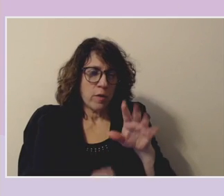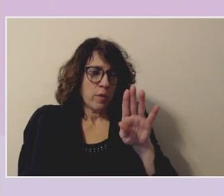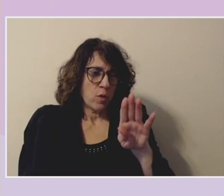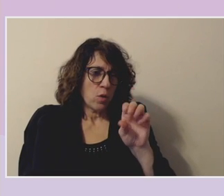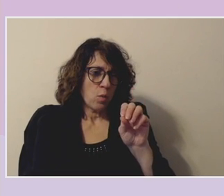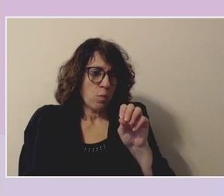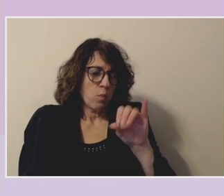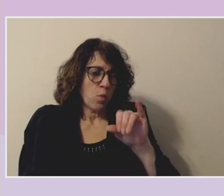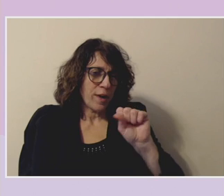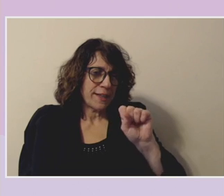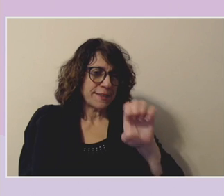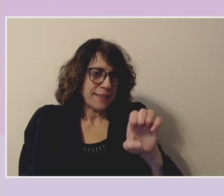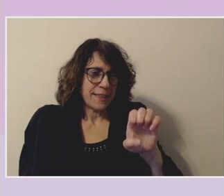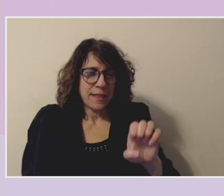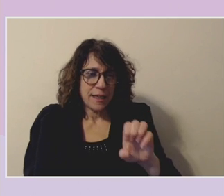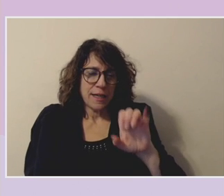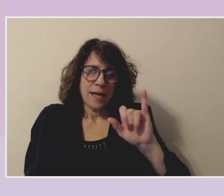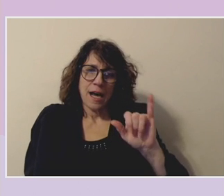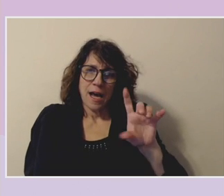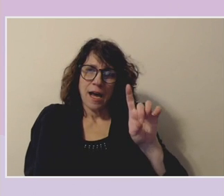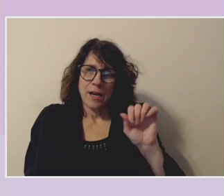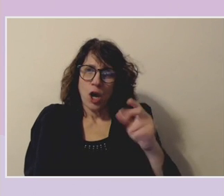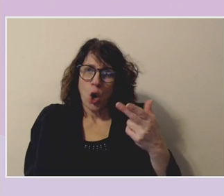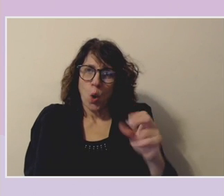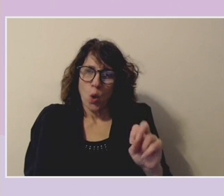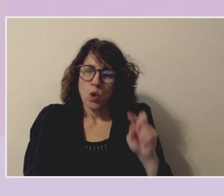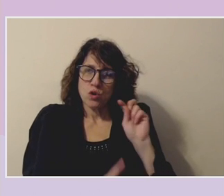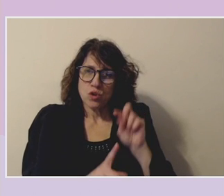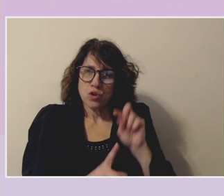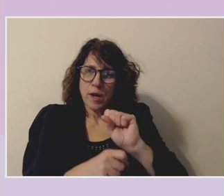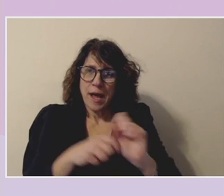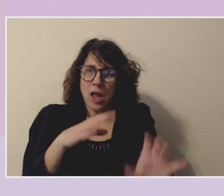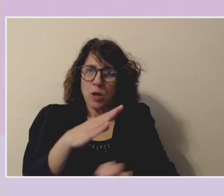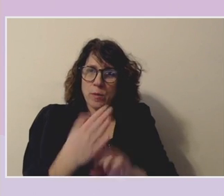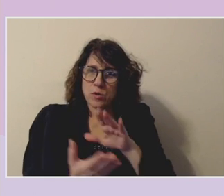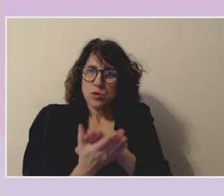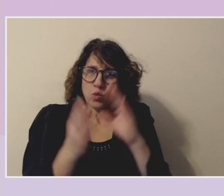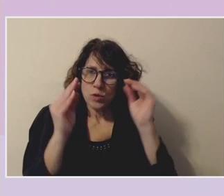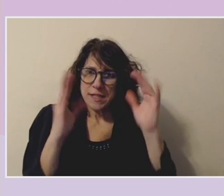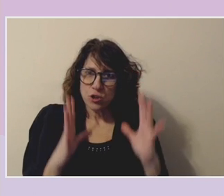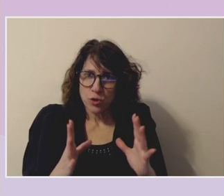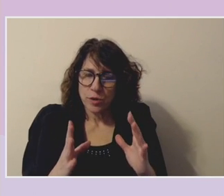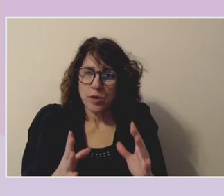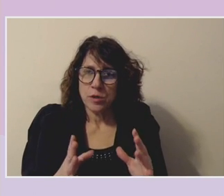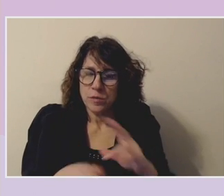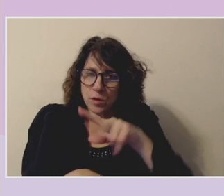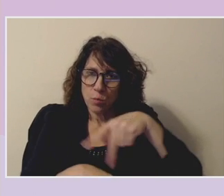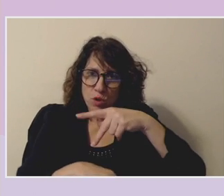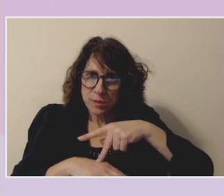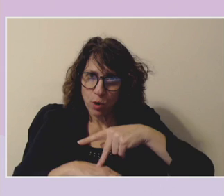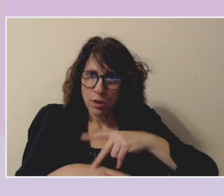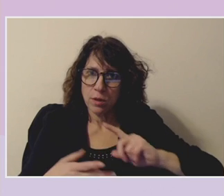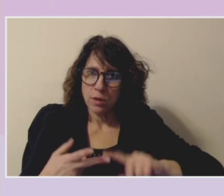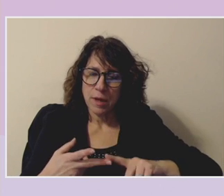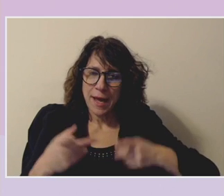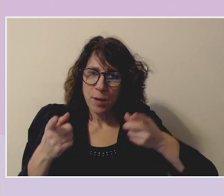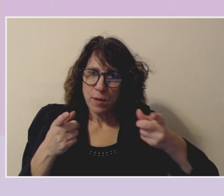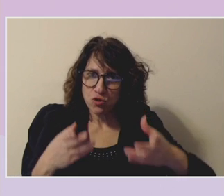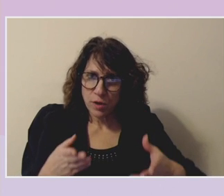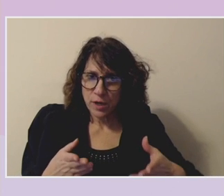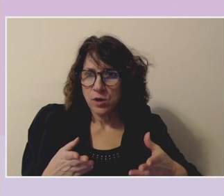Idaho. Mrs. Roberts has worked as an elementary school teacher, principal, administrator of